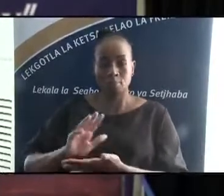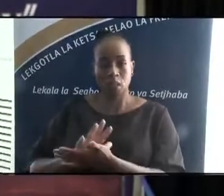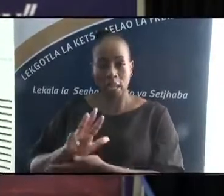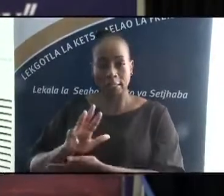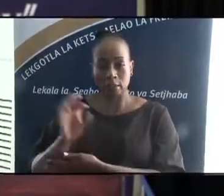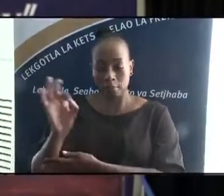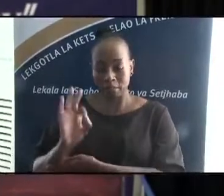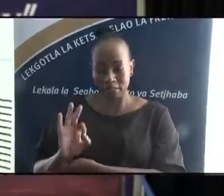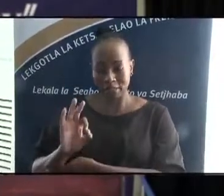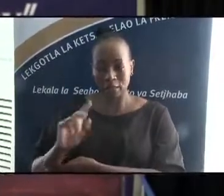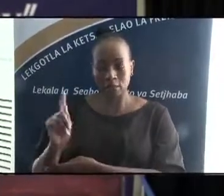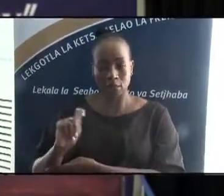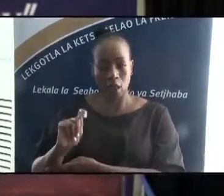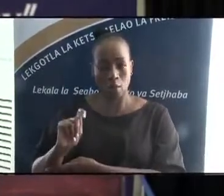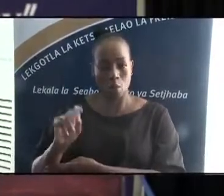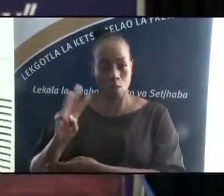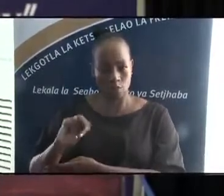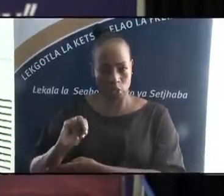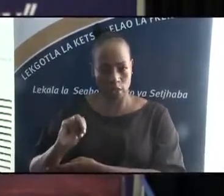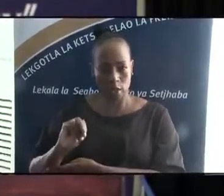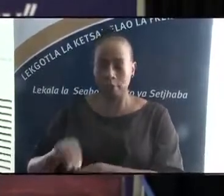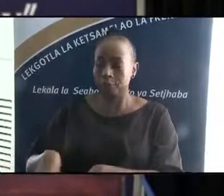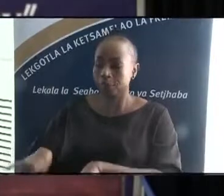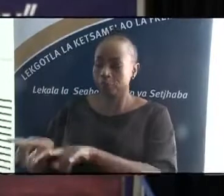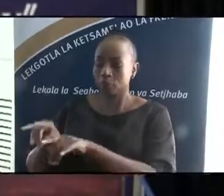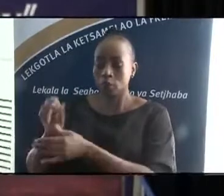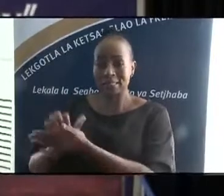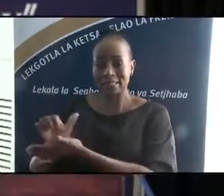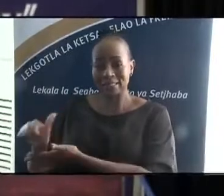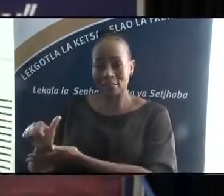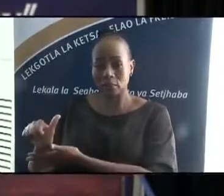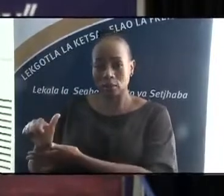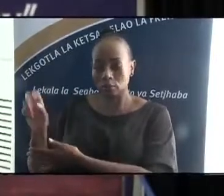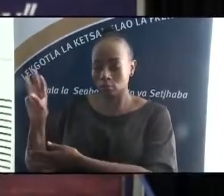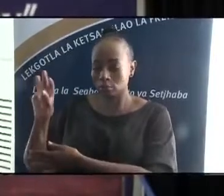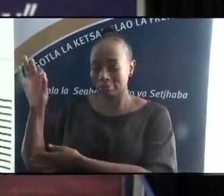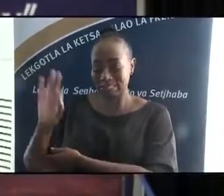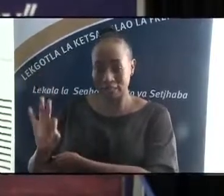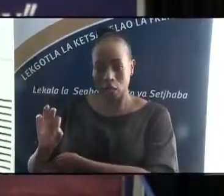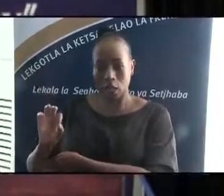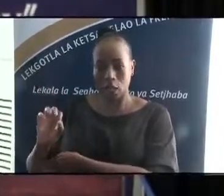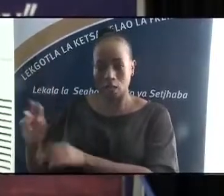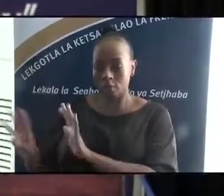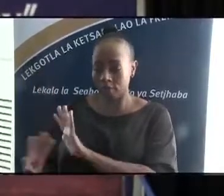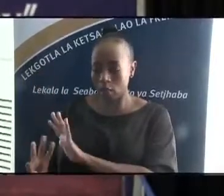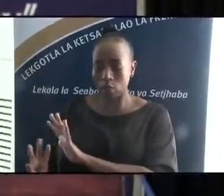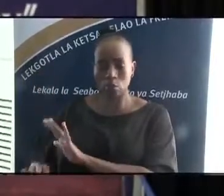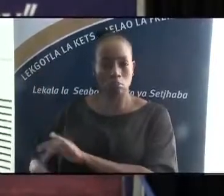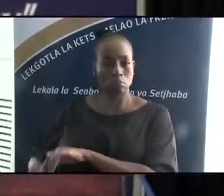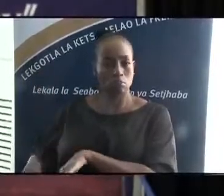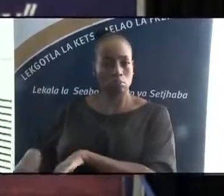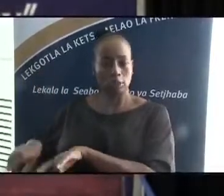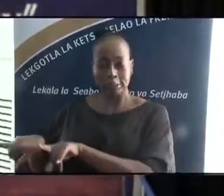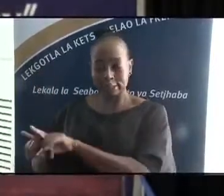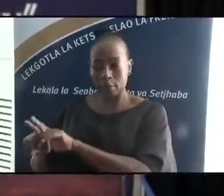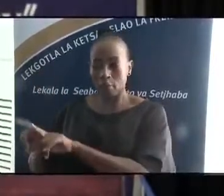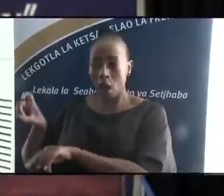19% to Thabong Futsanyana, 16% to Lejwele Putswa, and 7% to